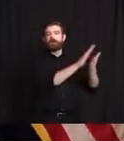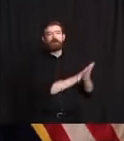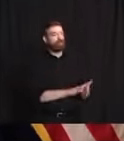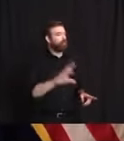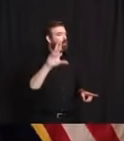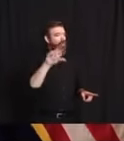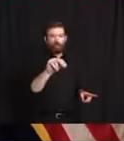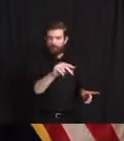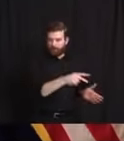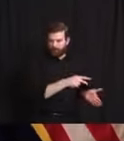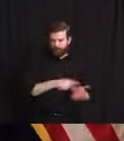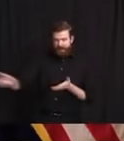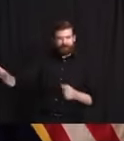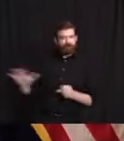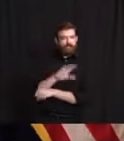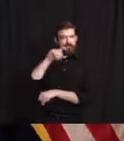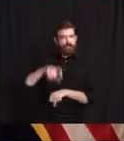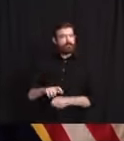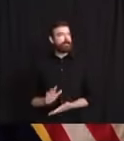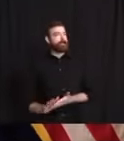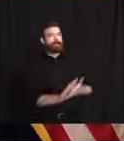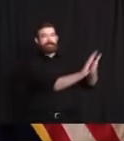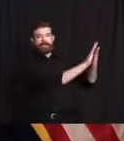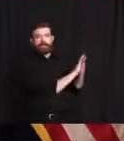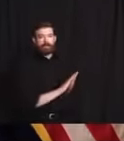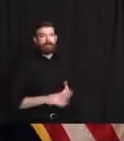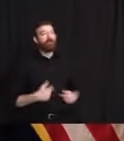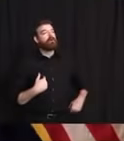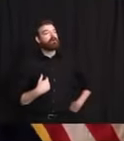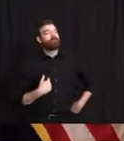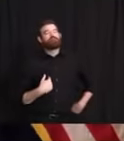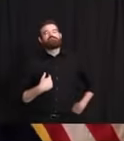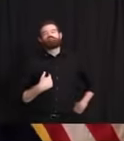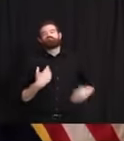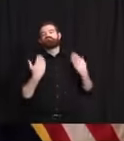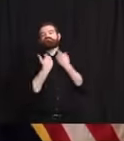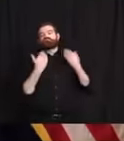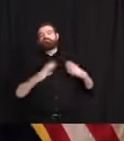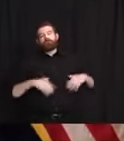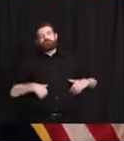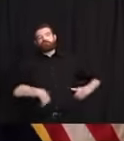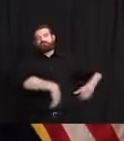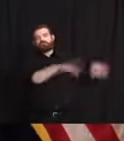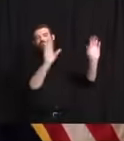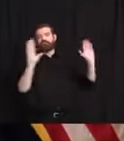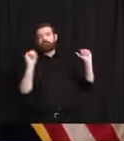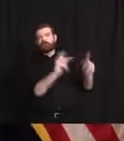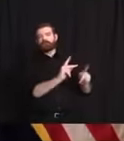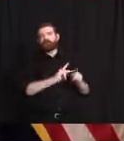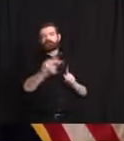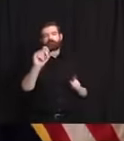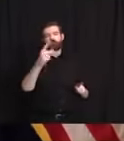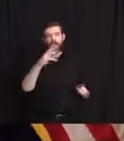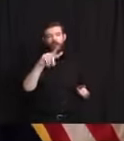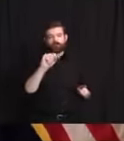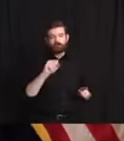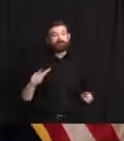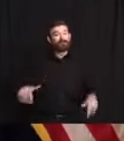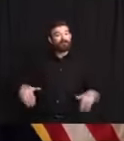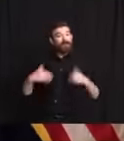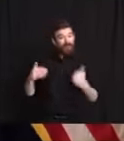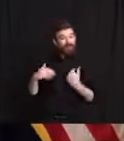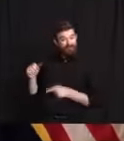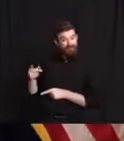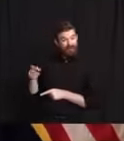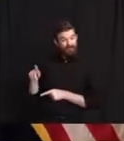that's the most compelling piece of this, as opposed to a youth sports reality, which is a much more, we all know, is a much more